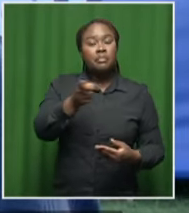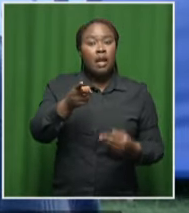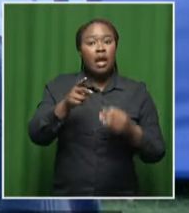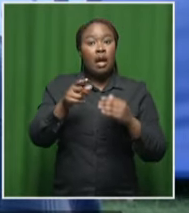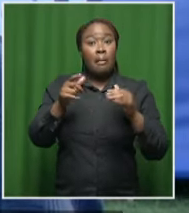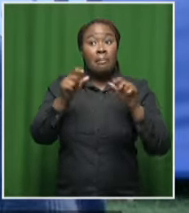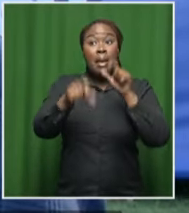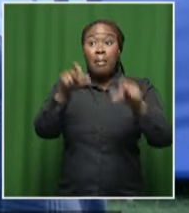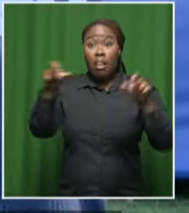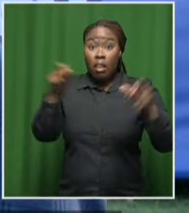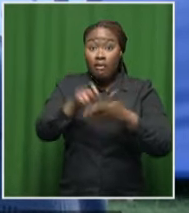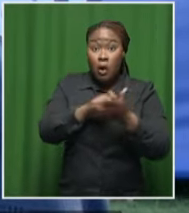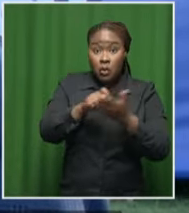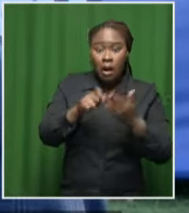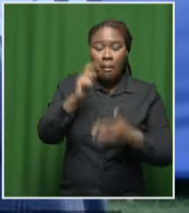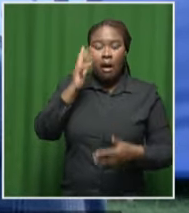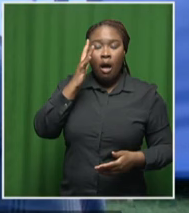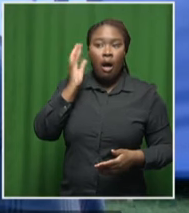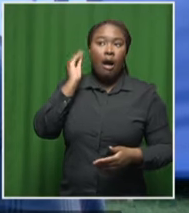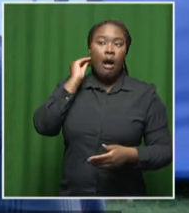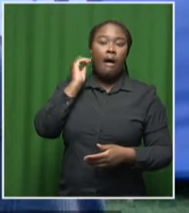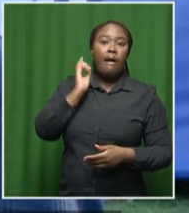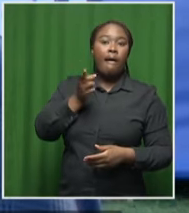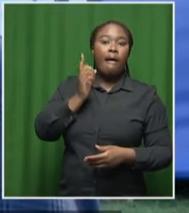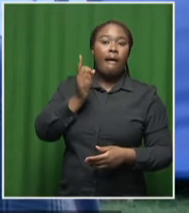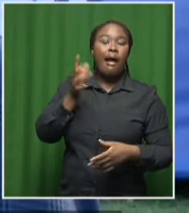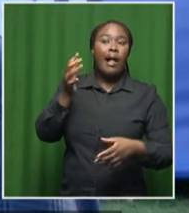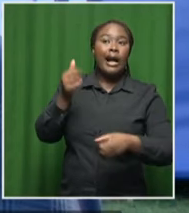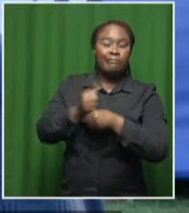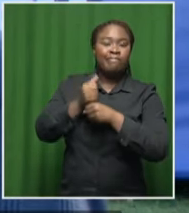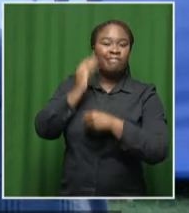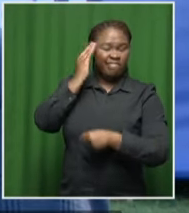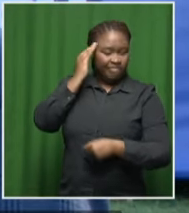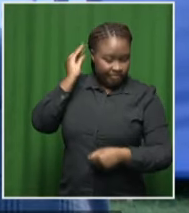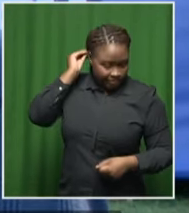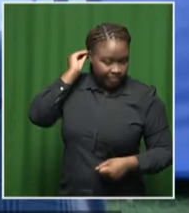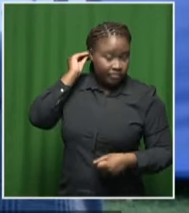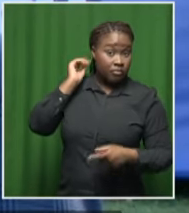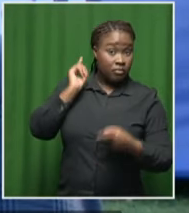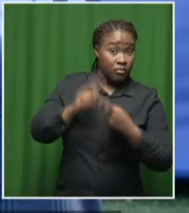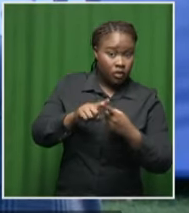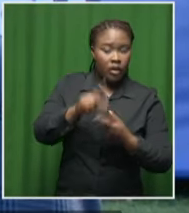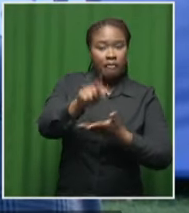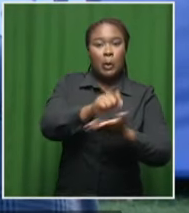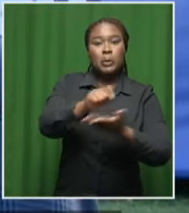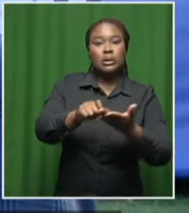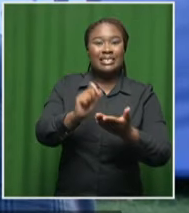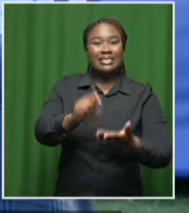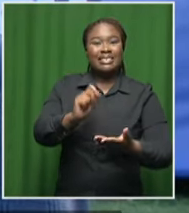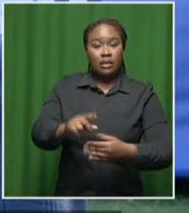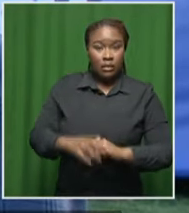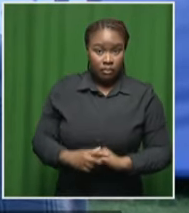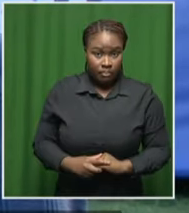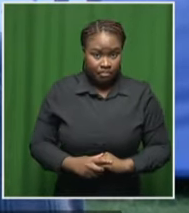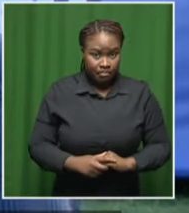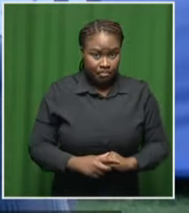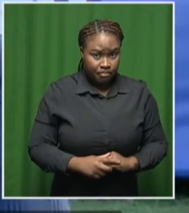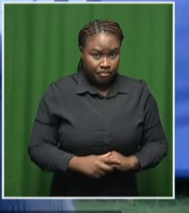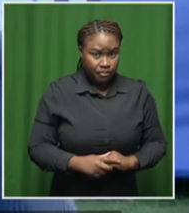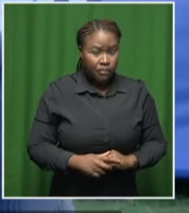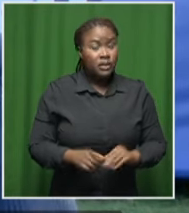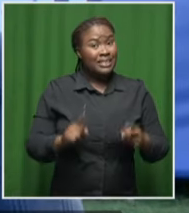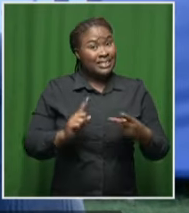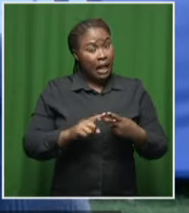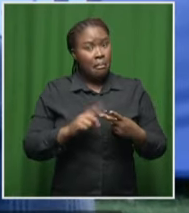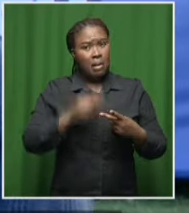from today until the voting day. But also, you should also be able to send the message